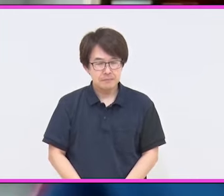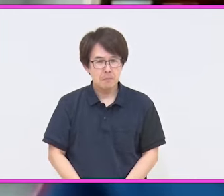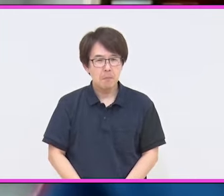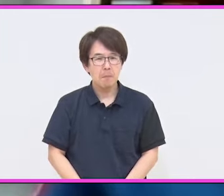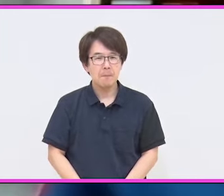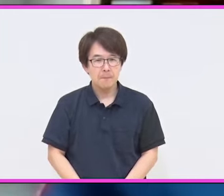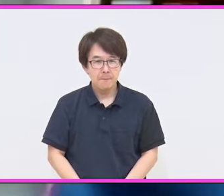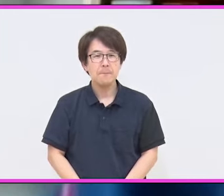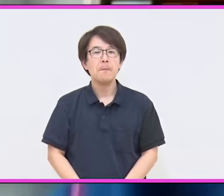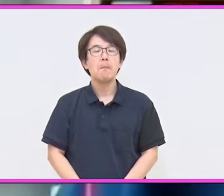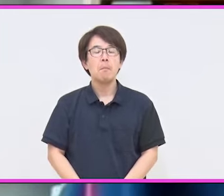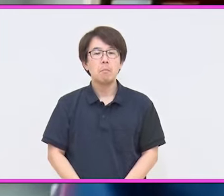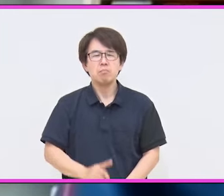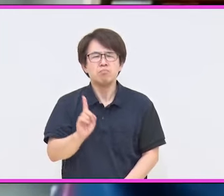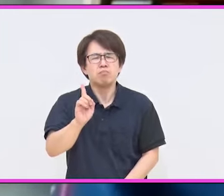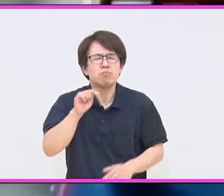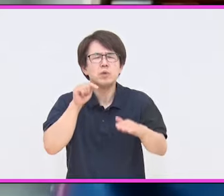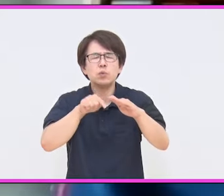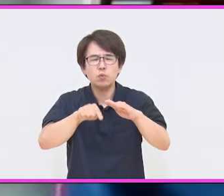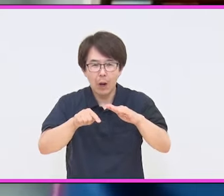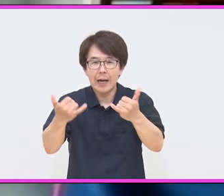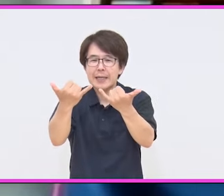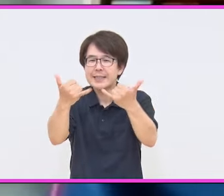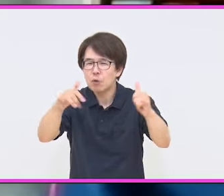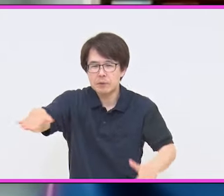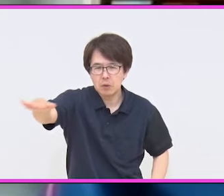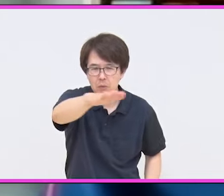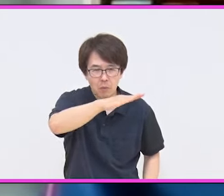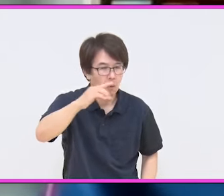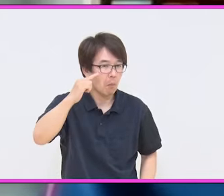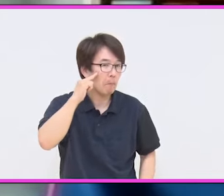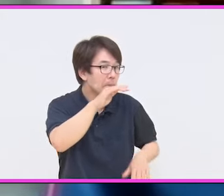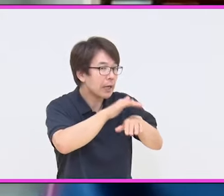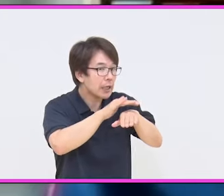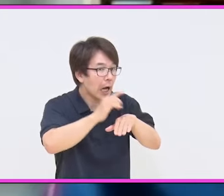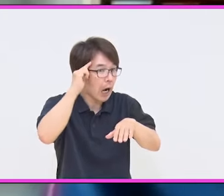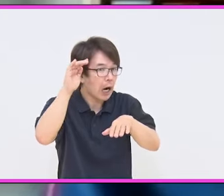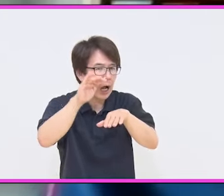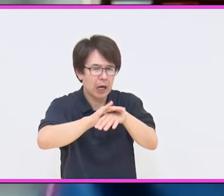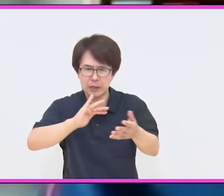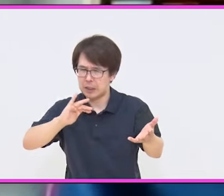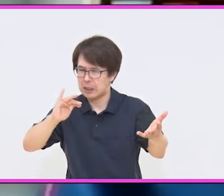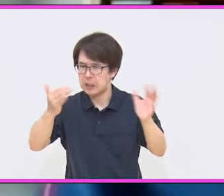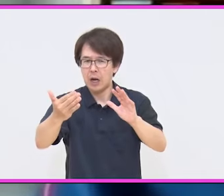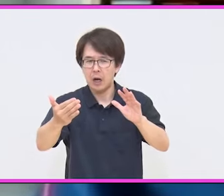difference was in people's attitudes. It's the first time that I remember